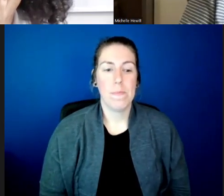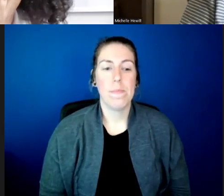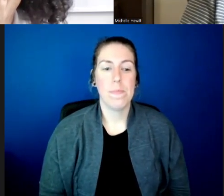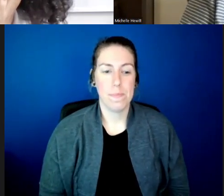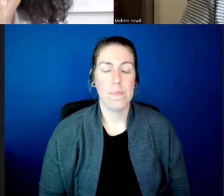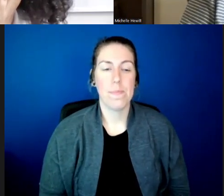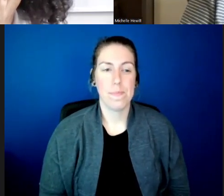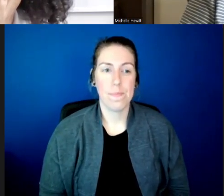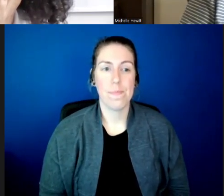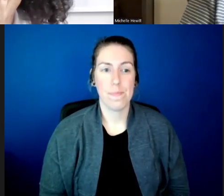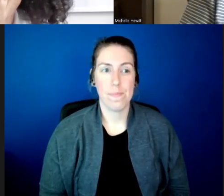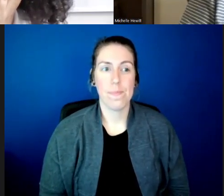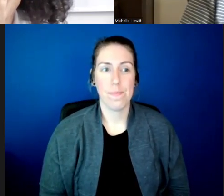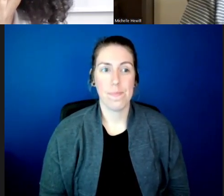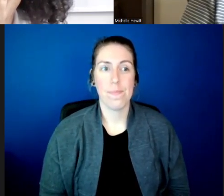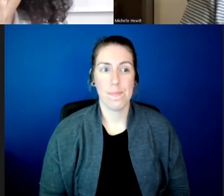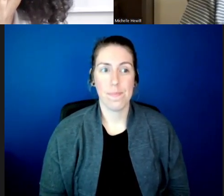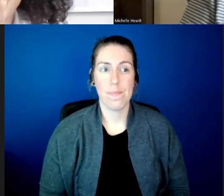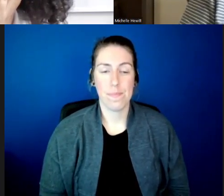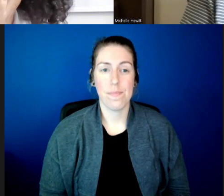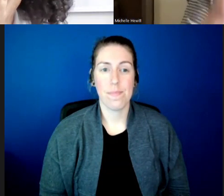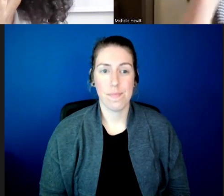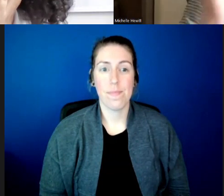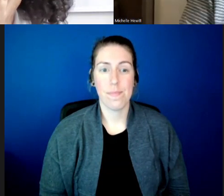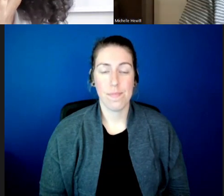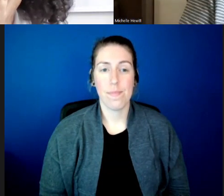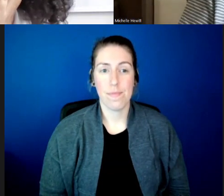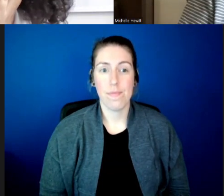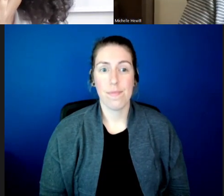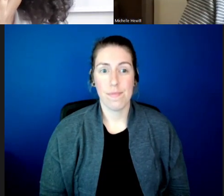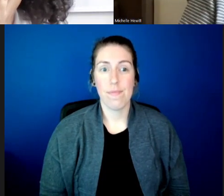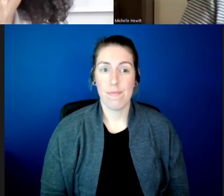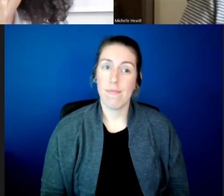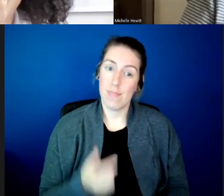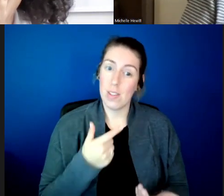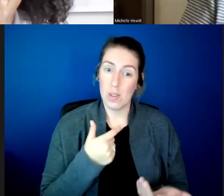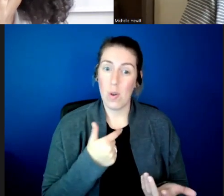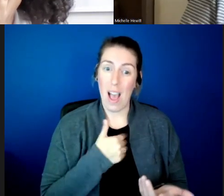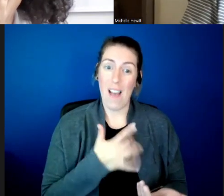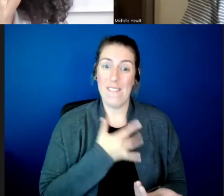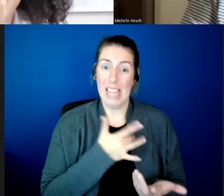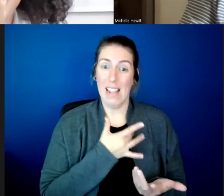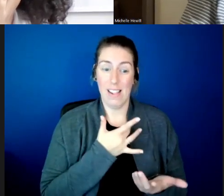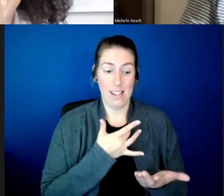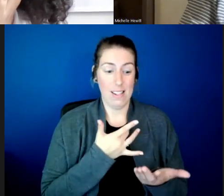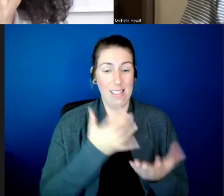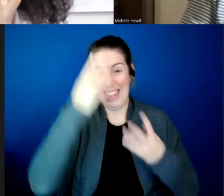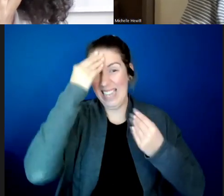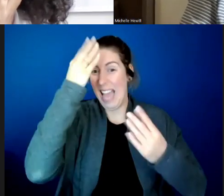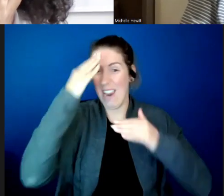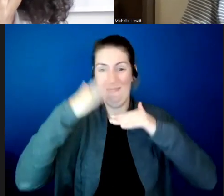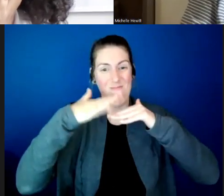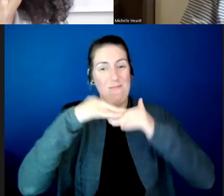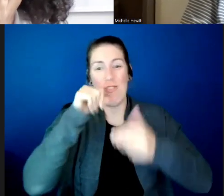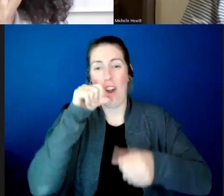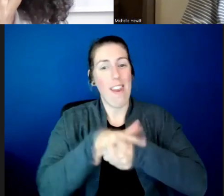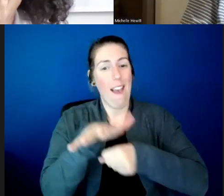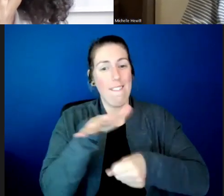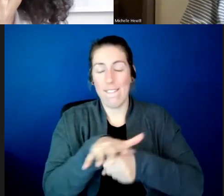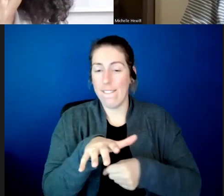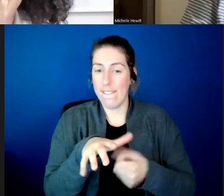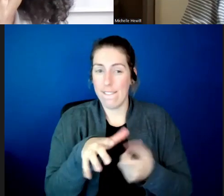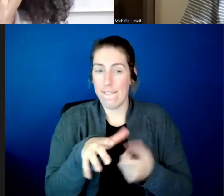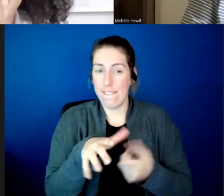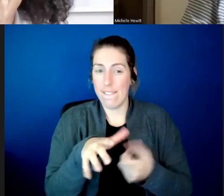And so I really think that that's, you know, on the list of things that we need to push for is better data. You know, as you probably heard,